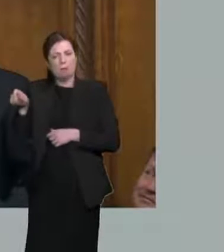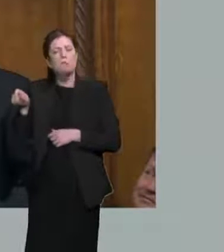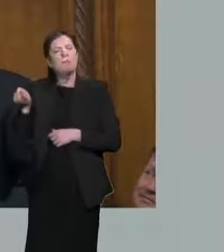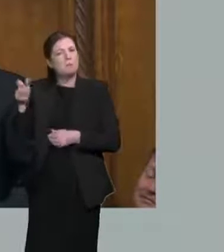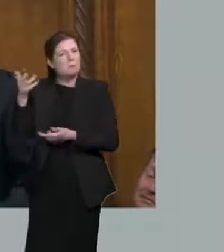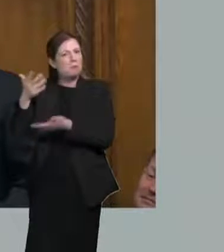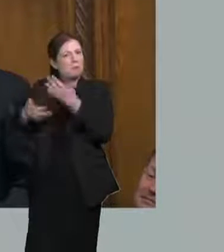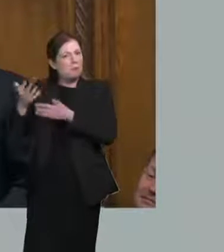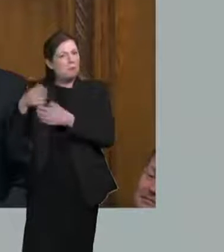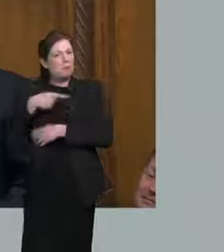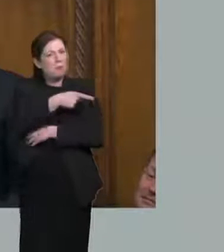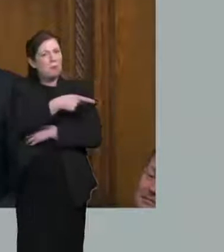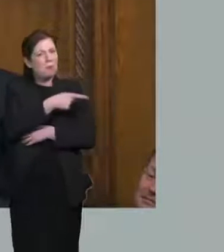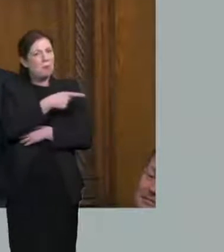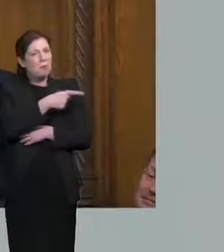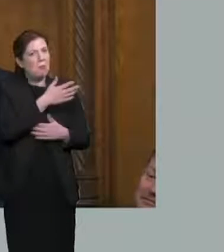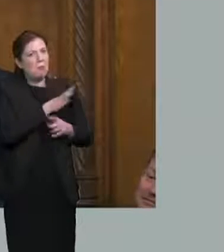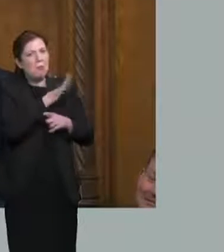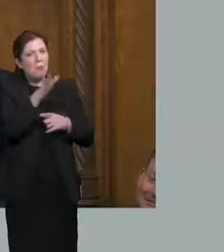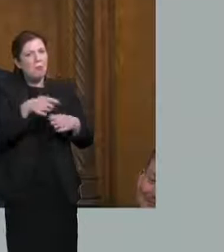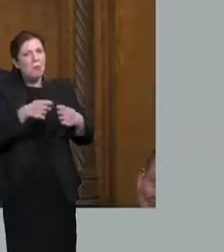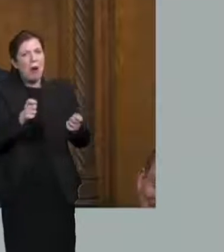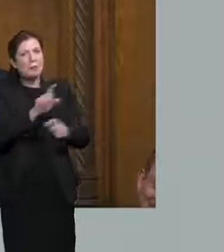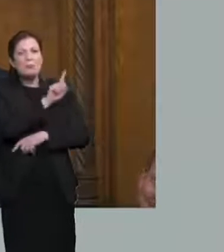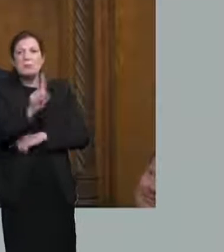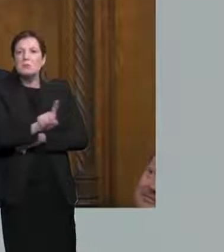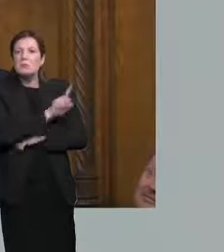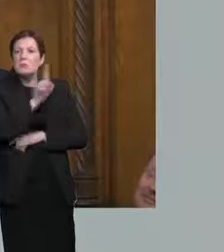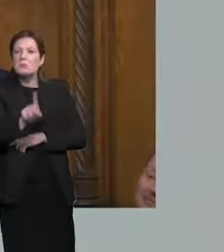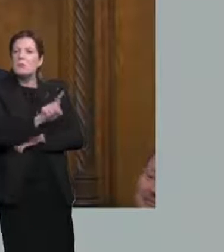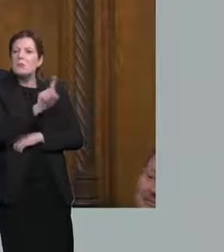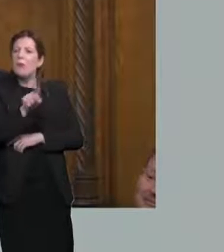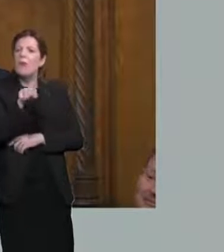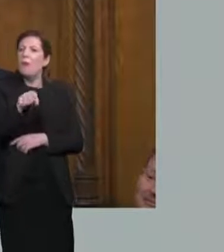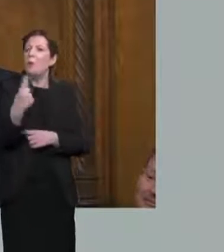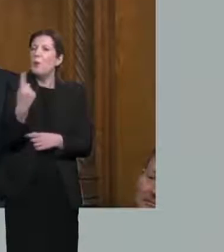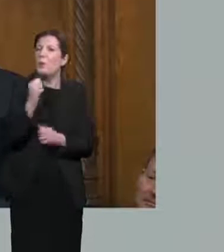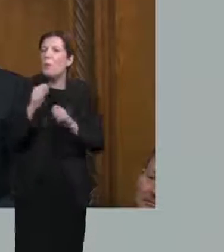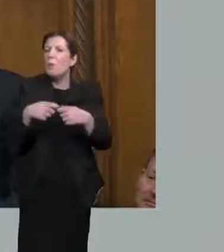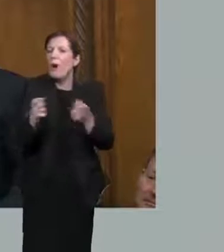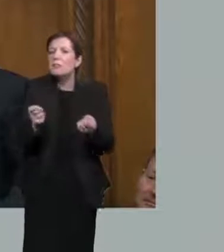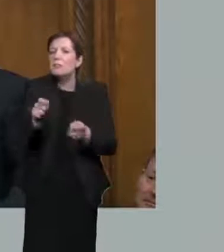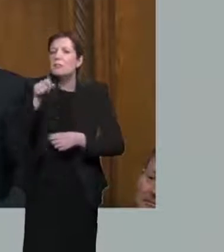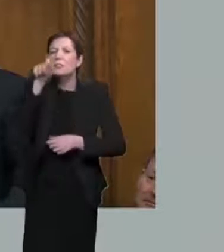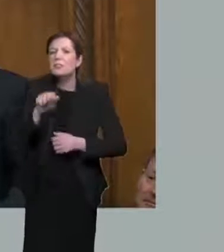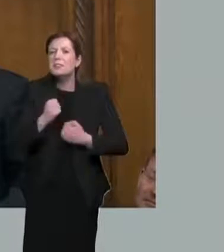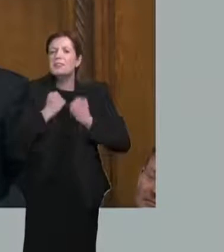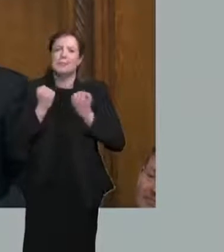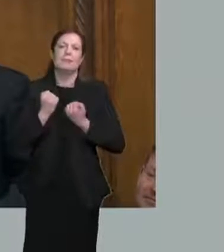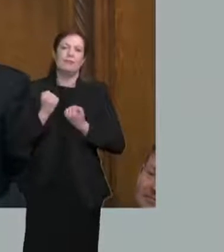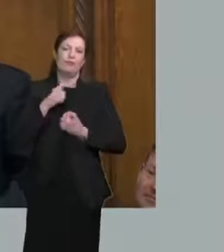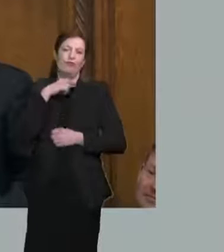Minister has been entertained at these bunga bunga parties, hosted by his close friend, a Russian